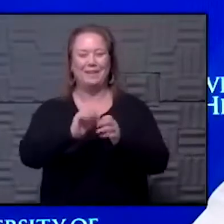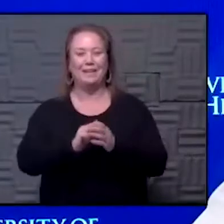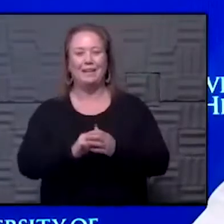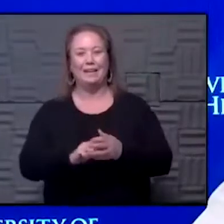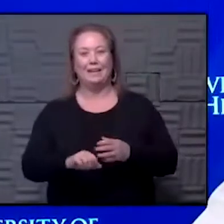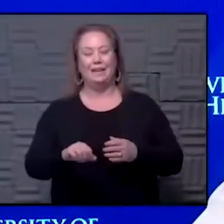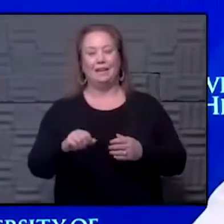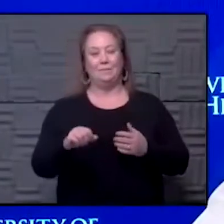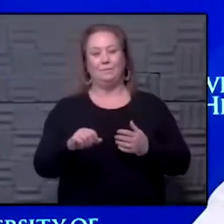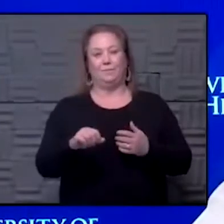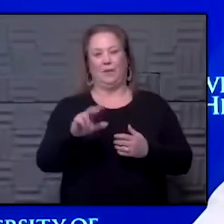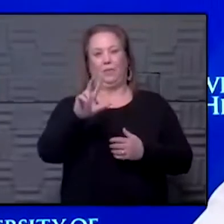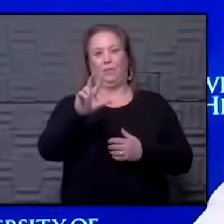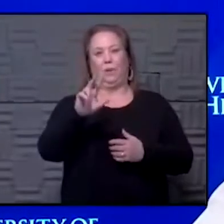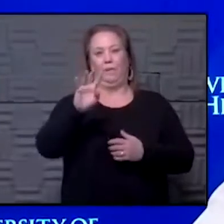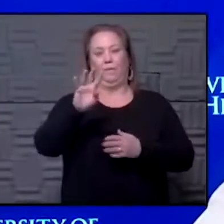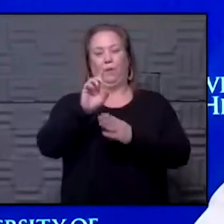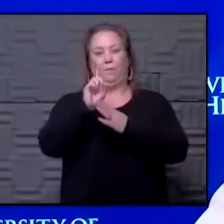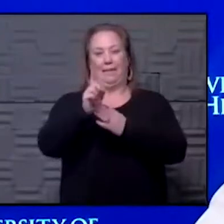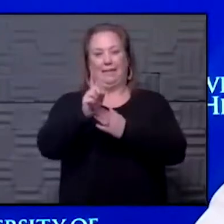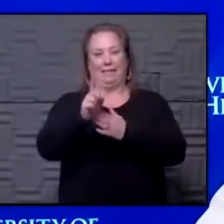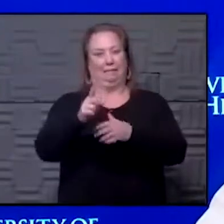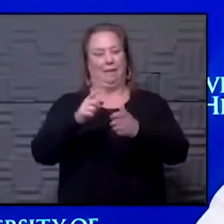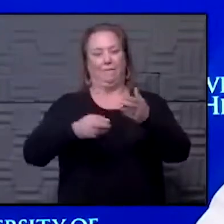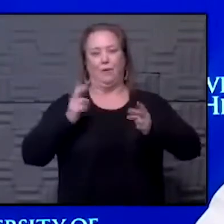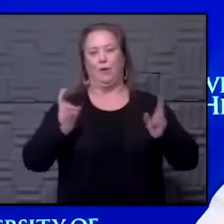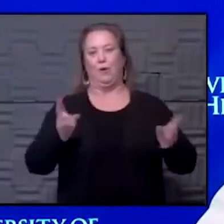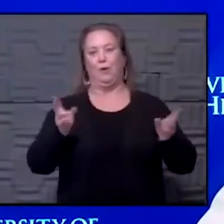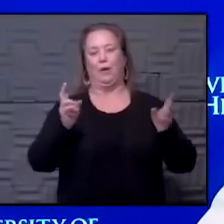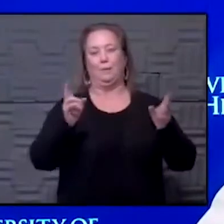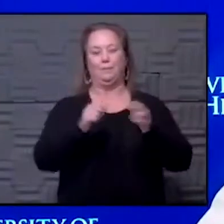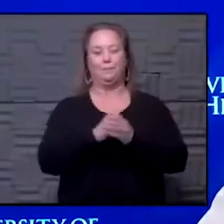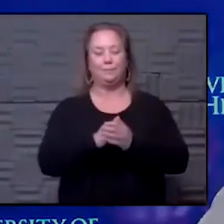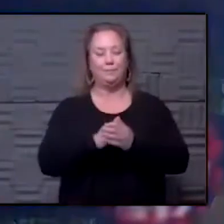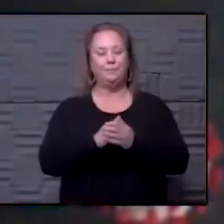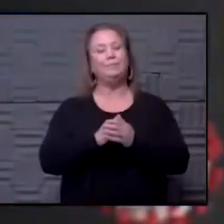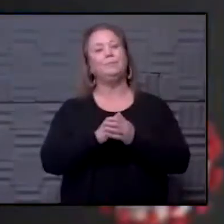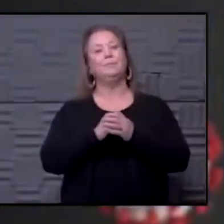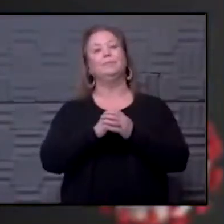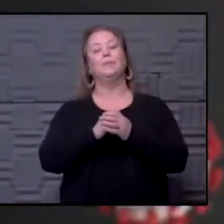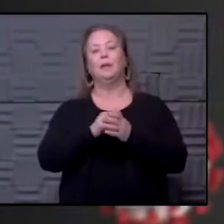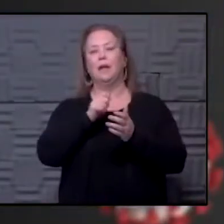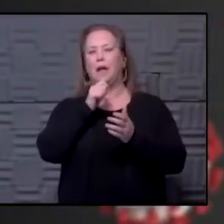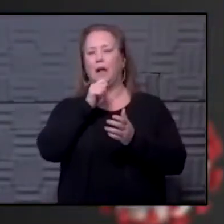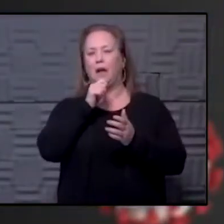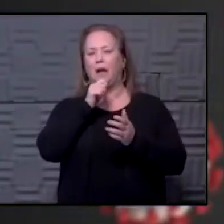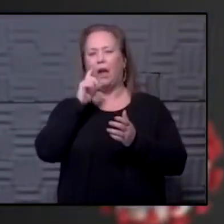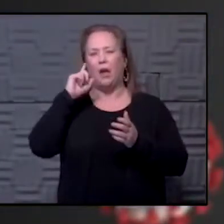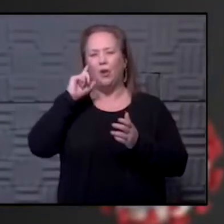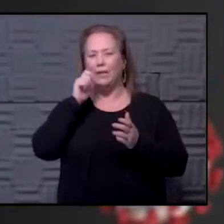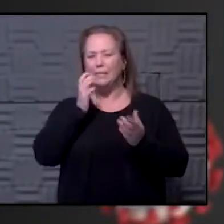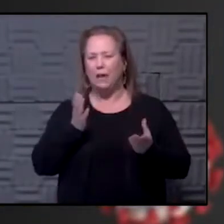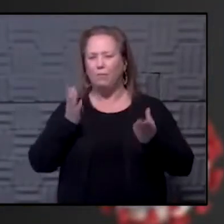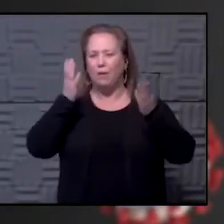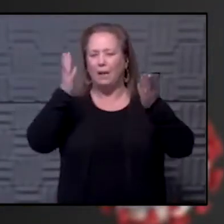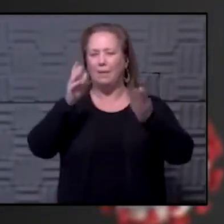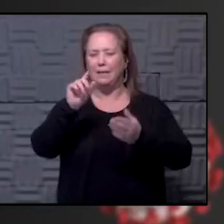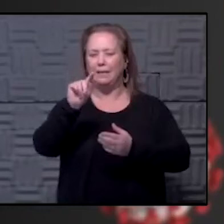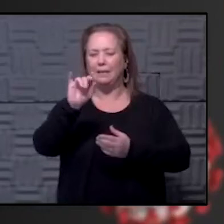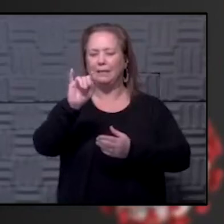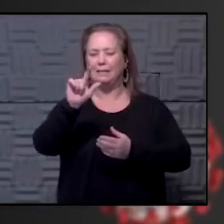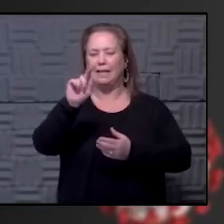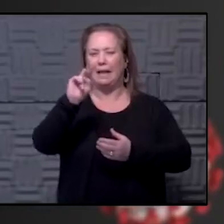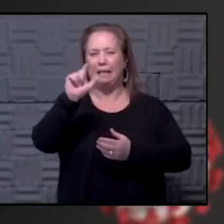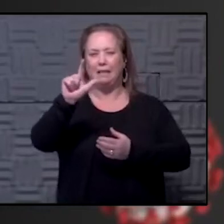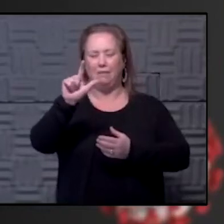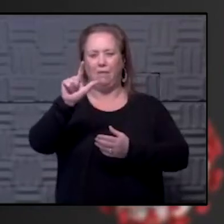we only have 3 or 4 minutes if you want out Okay, at let's do it. 8:30. Well, we'll do it. I heard it was not recommended to take Tylenol before getting the vaccine, but I